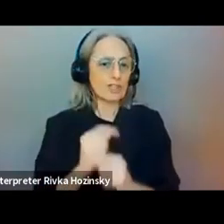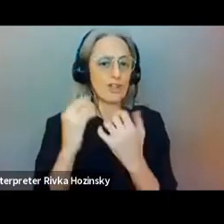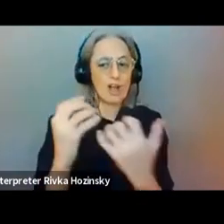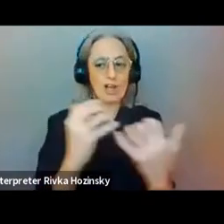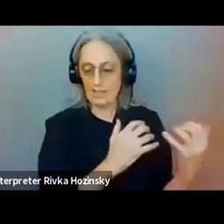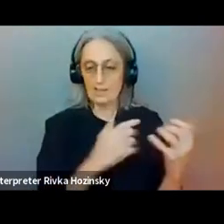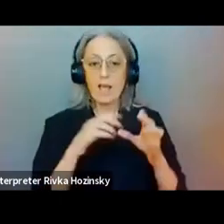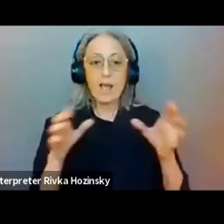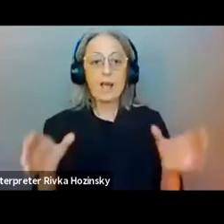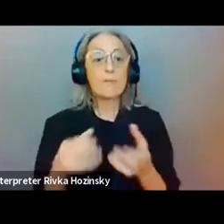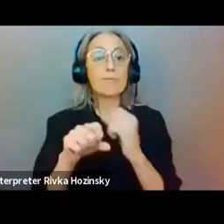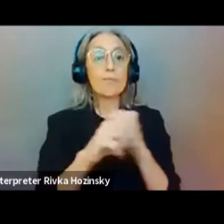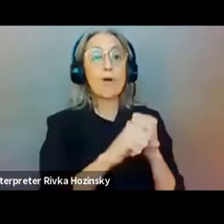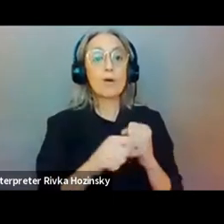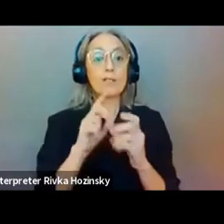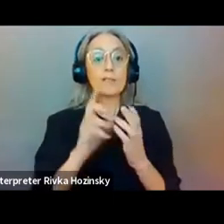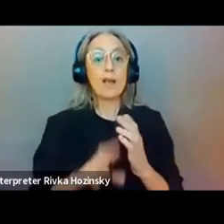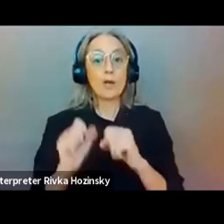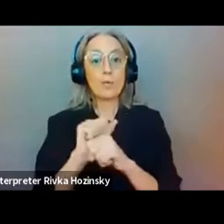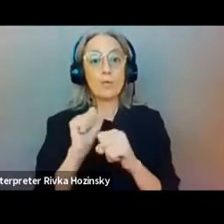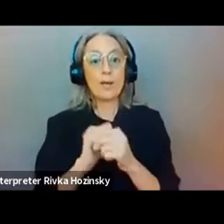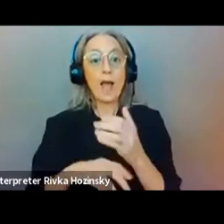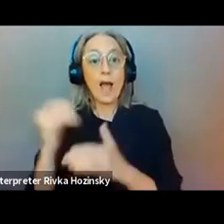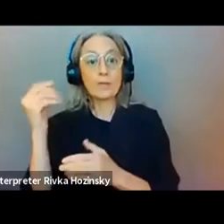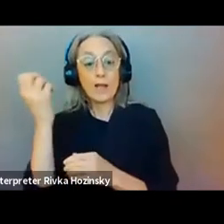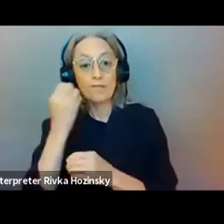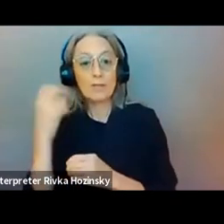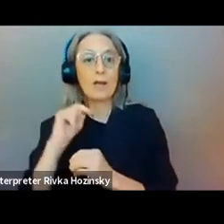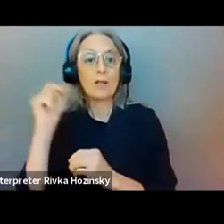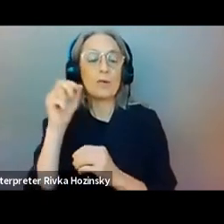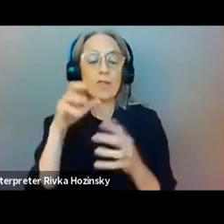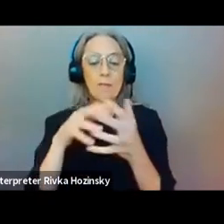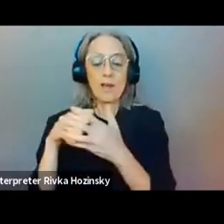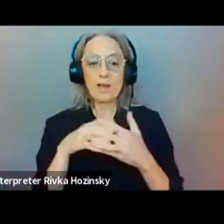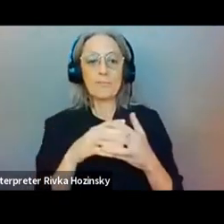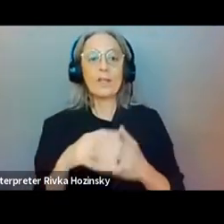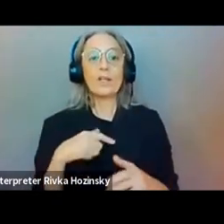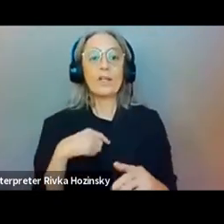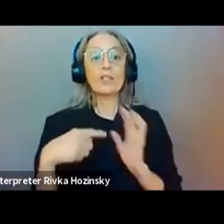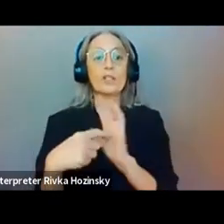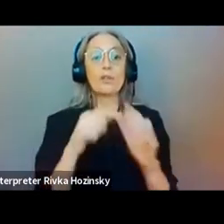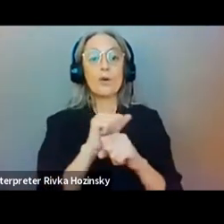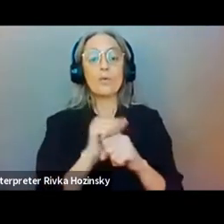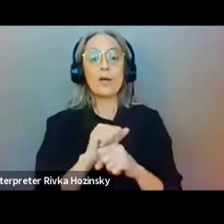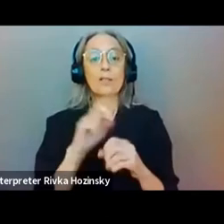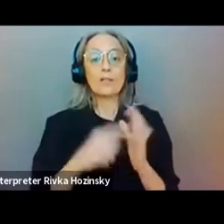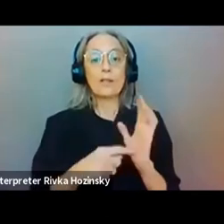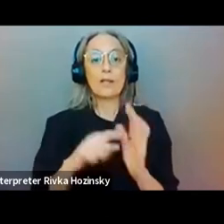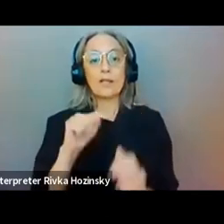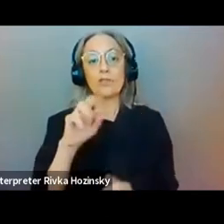work of designers outside of Europe and North America. She has exhibited work at design exhibitions in Trinidad and Tobago,